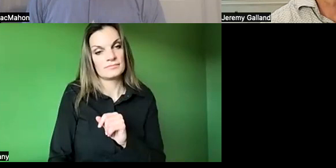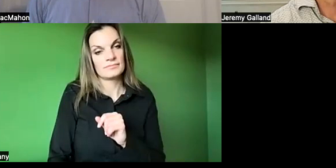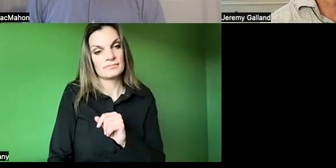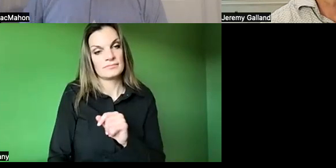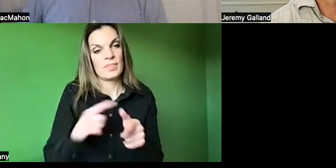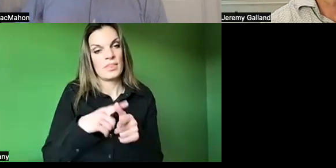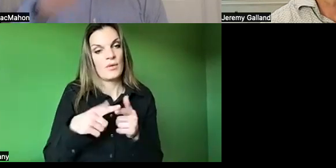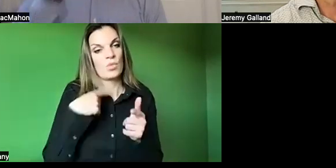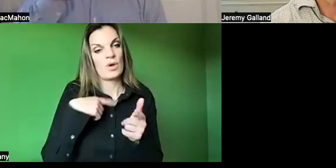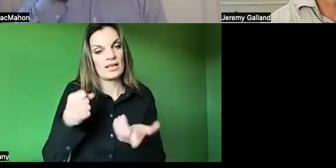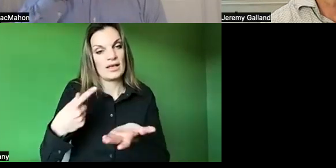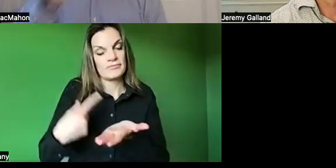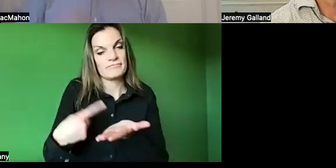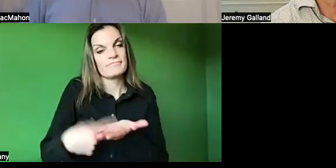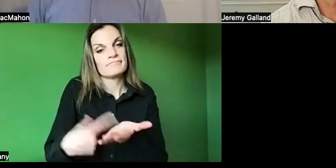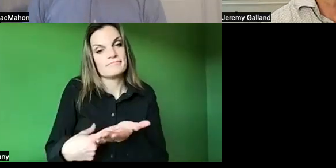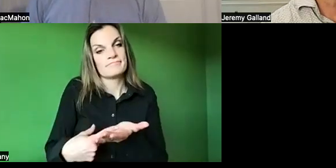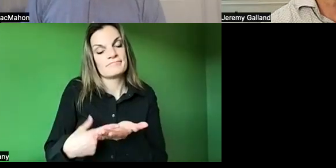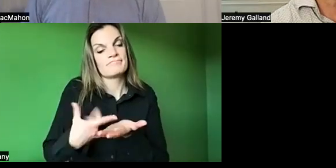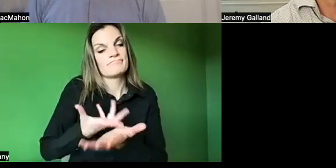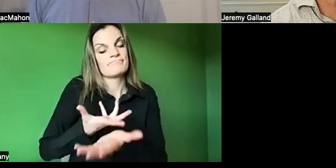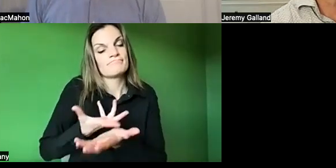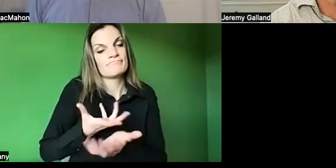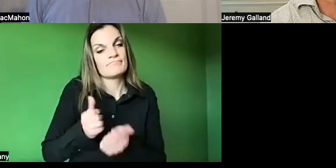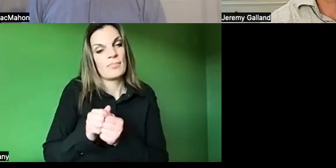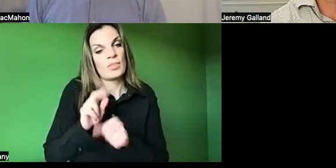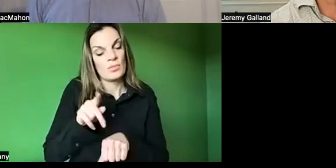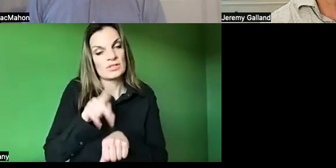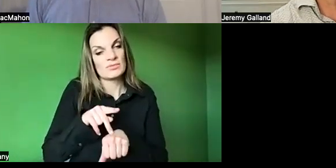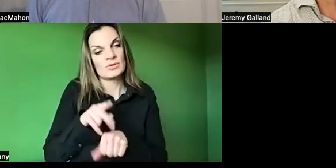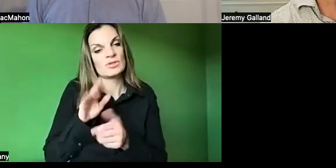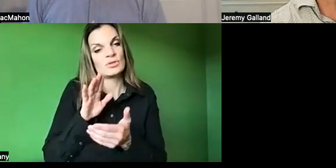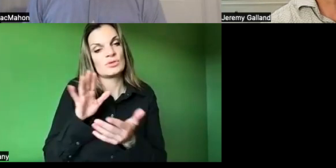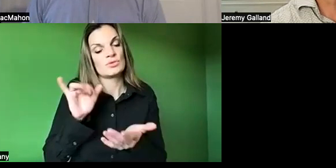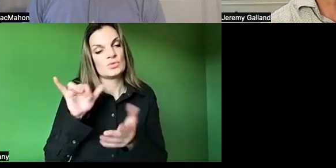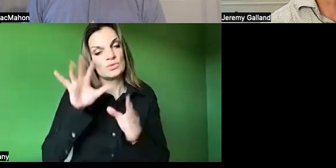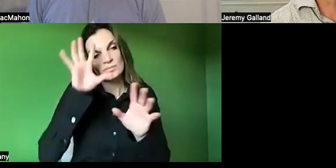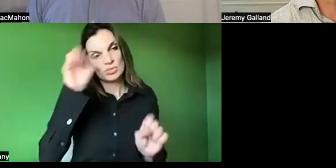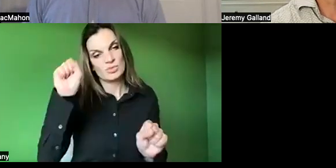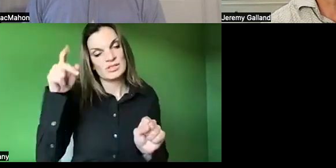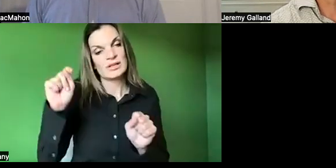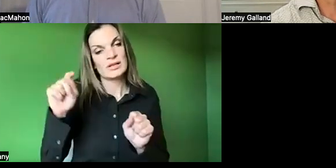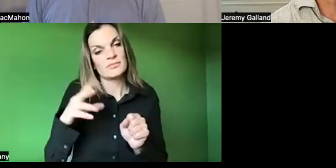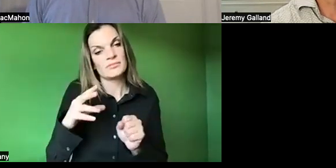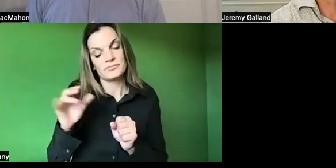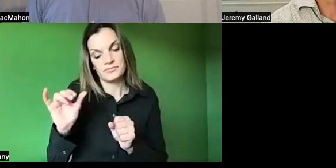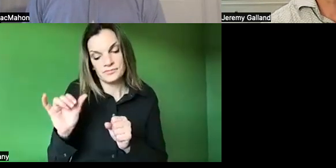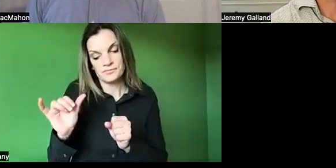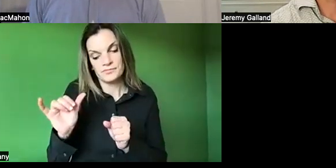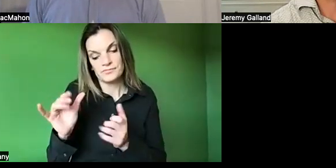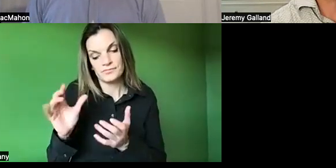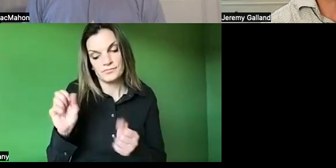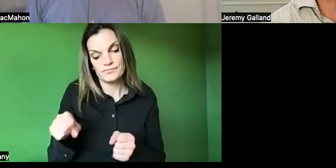to the table to have talks with principals and the superintendent and